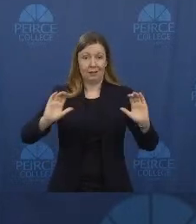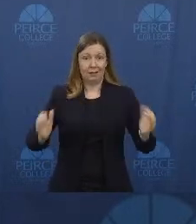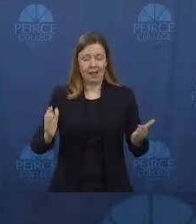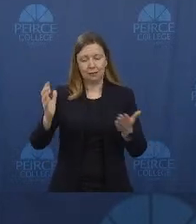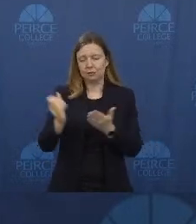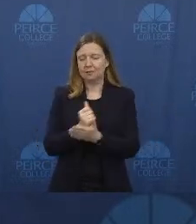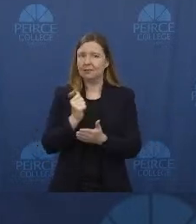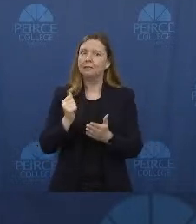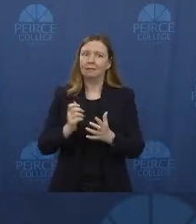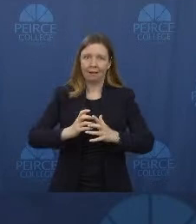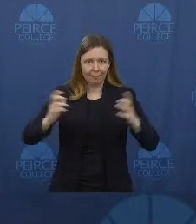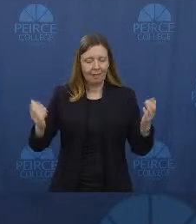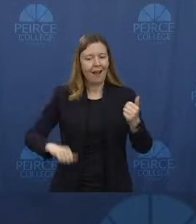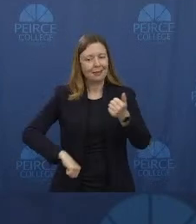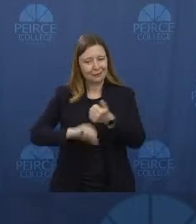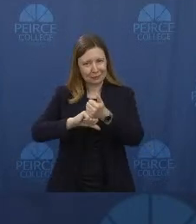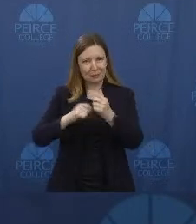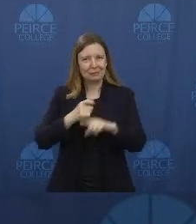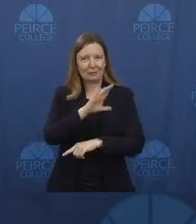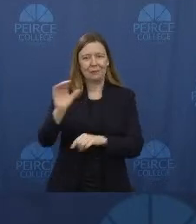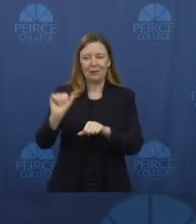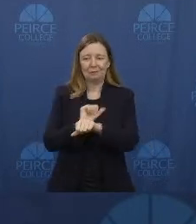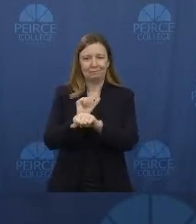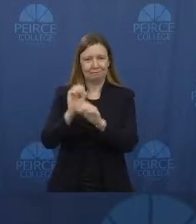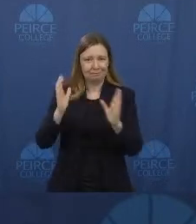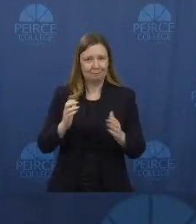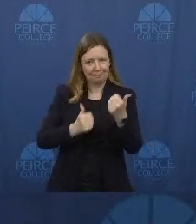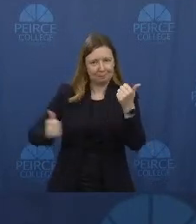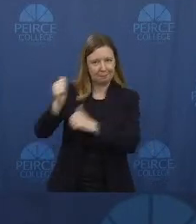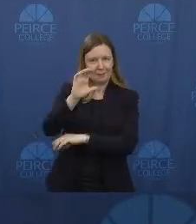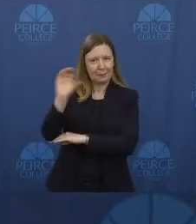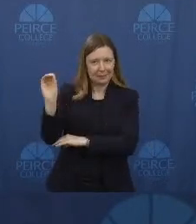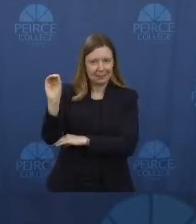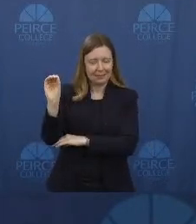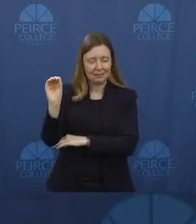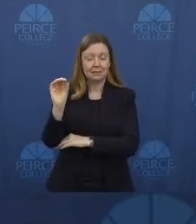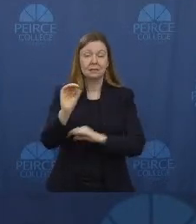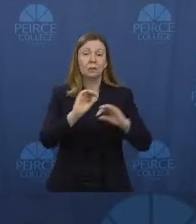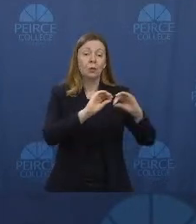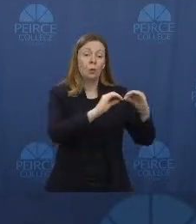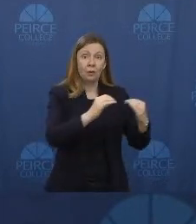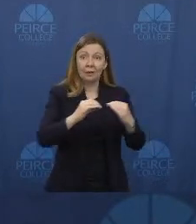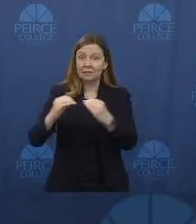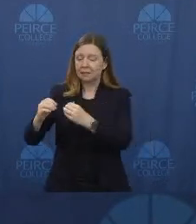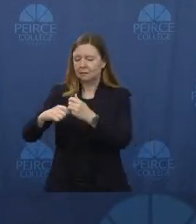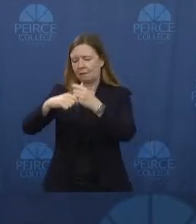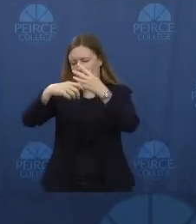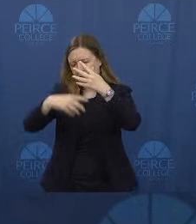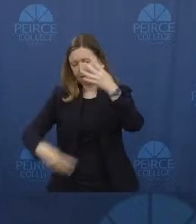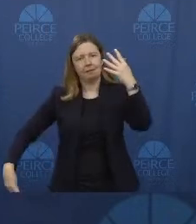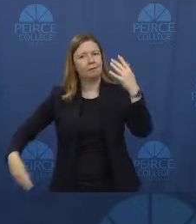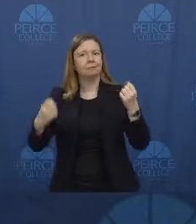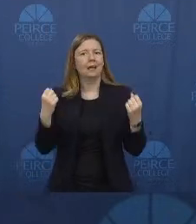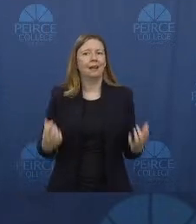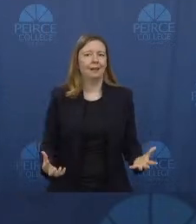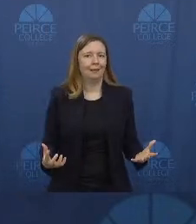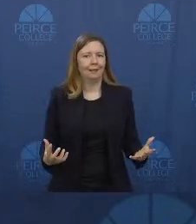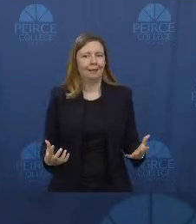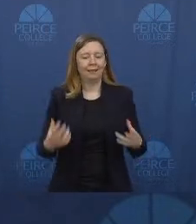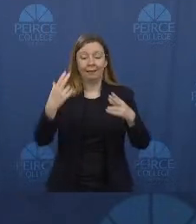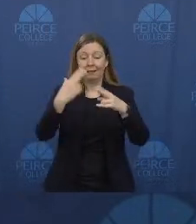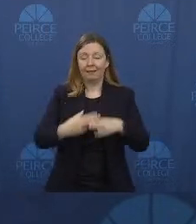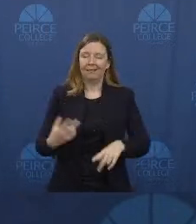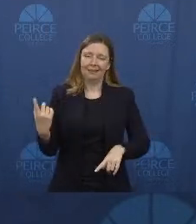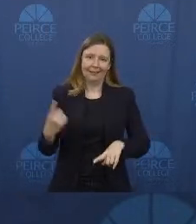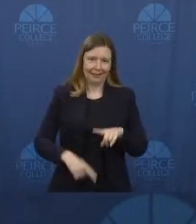receive significant support from their employers. The list of organizations is too long to mention individually.